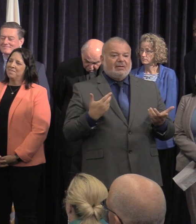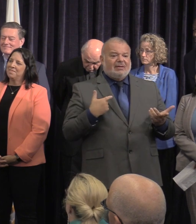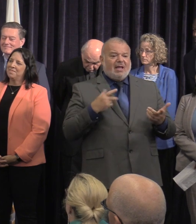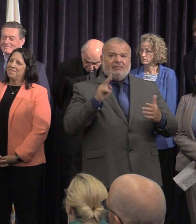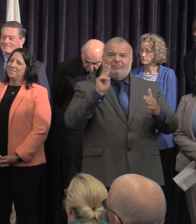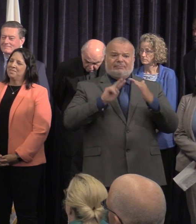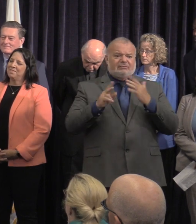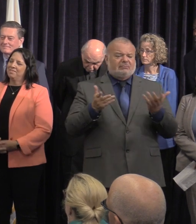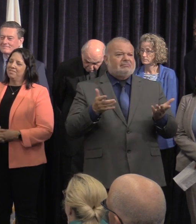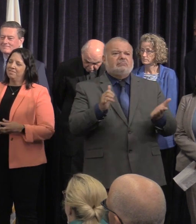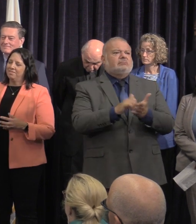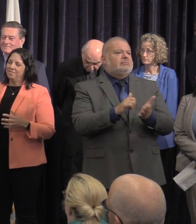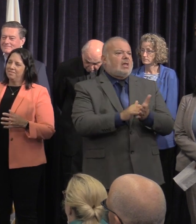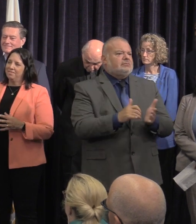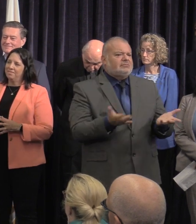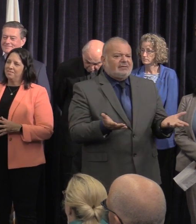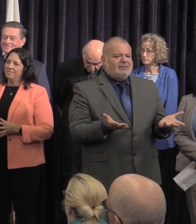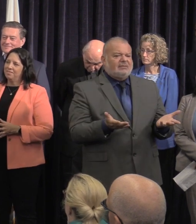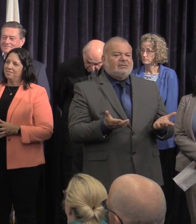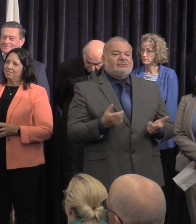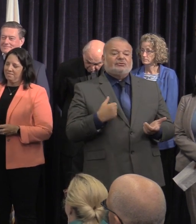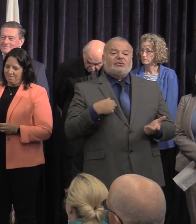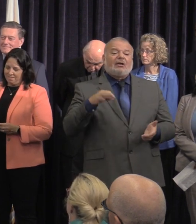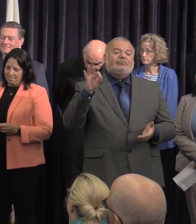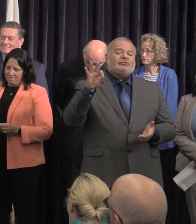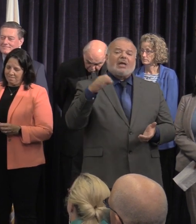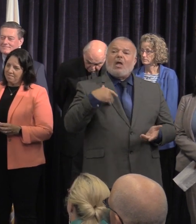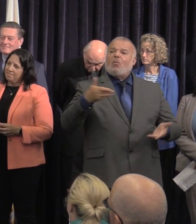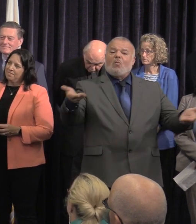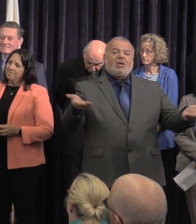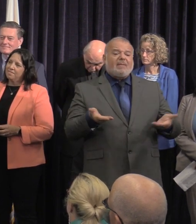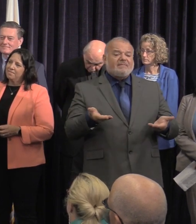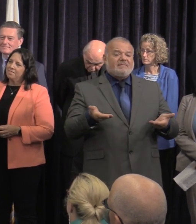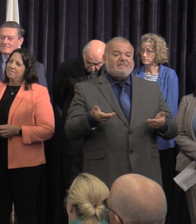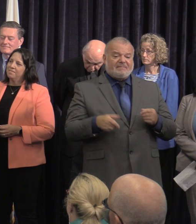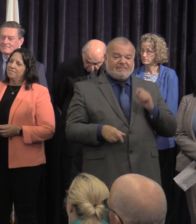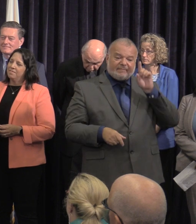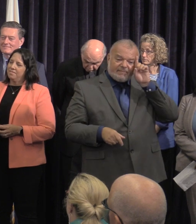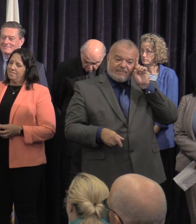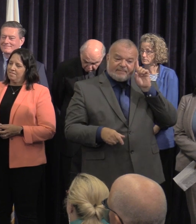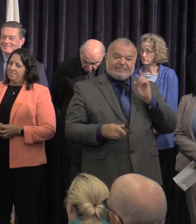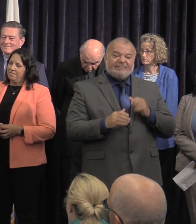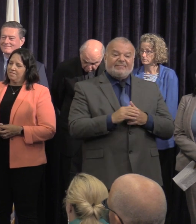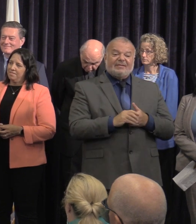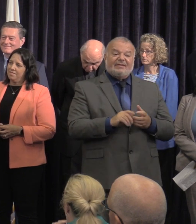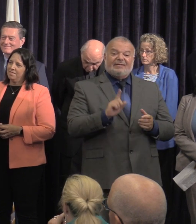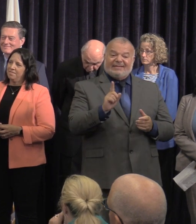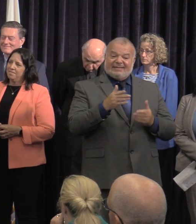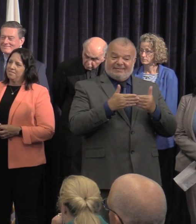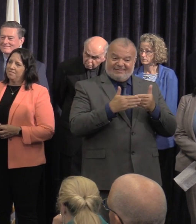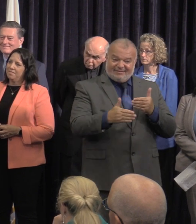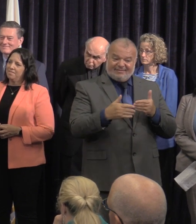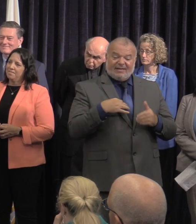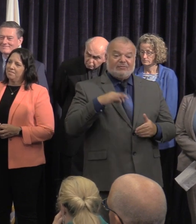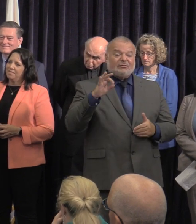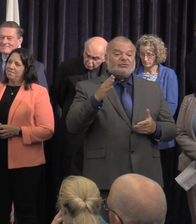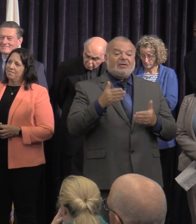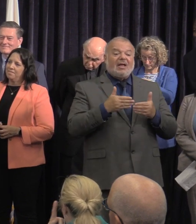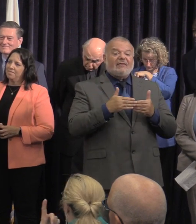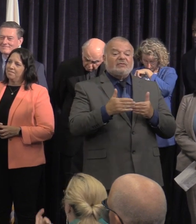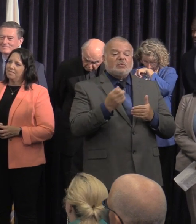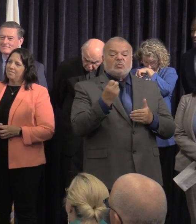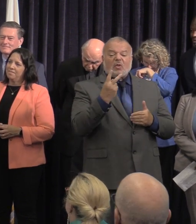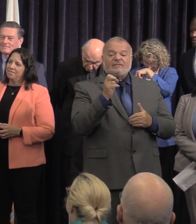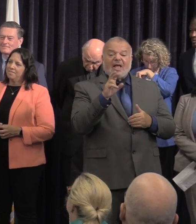in mind at the time of preaching that sermon. And not even 12 hours later, I got a phone call from